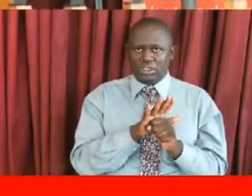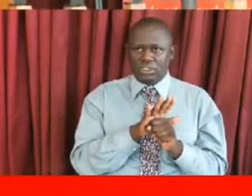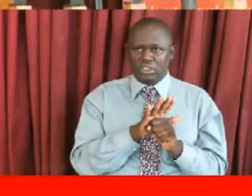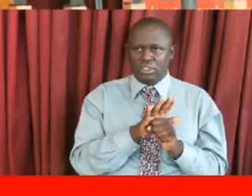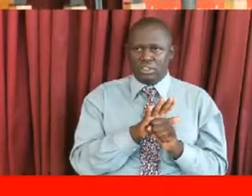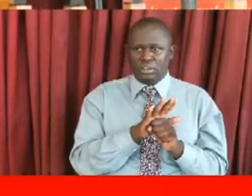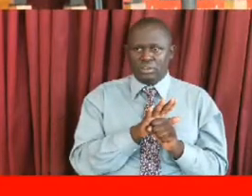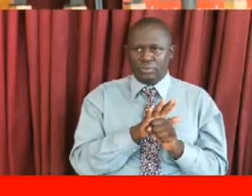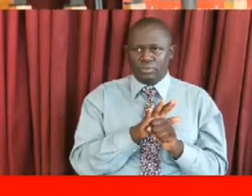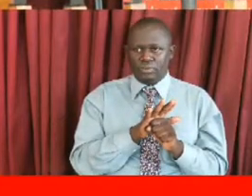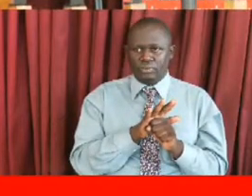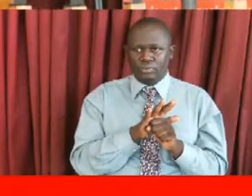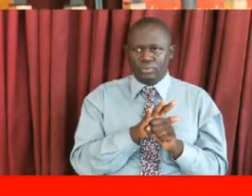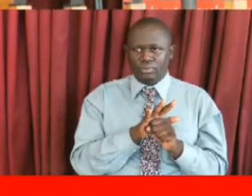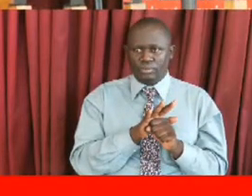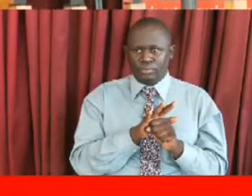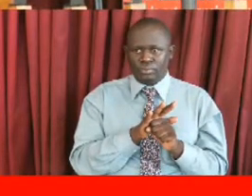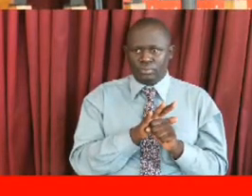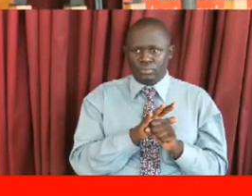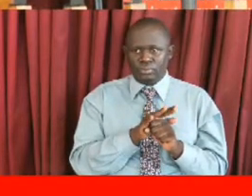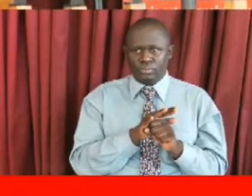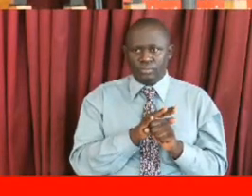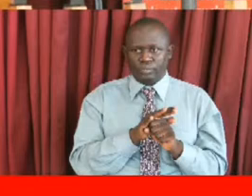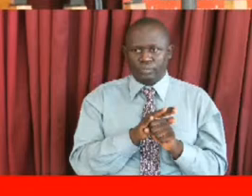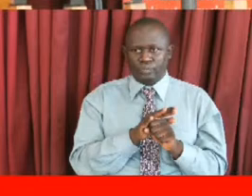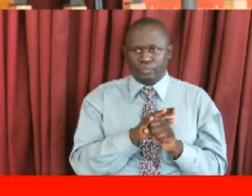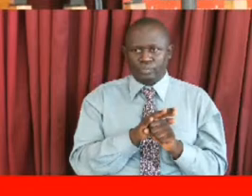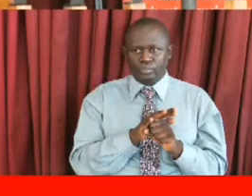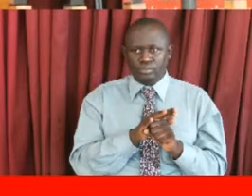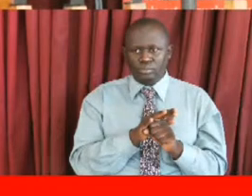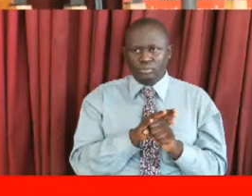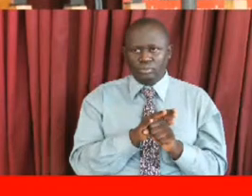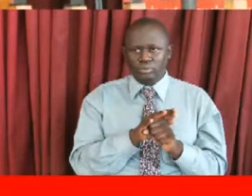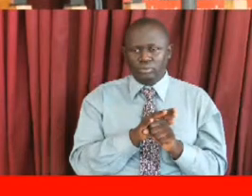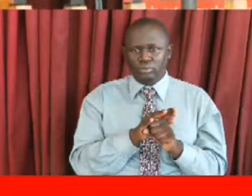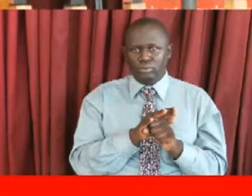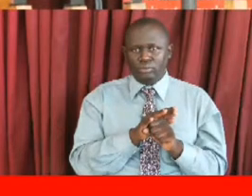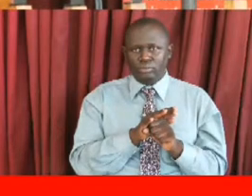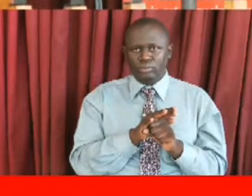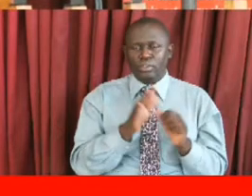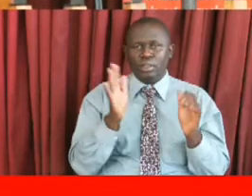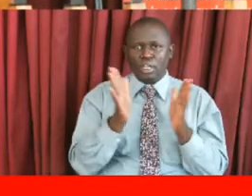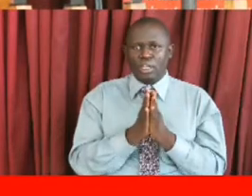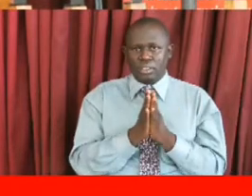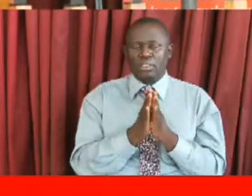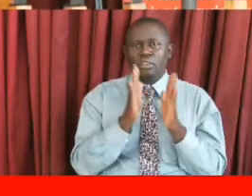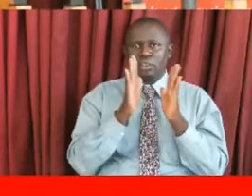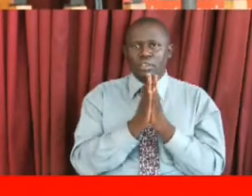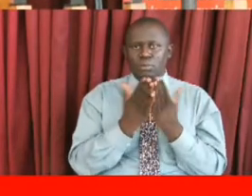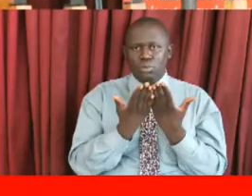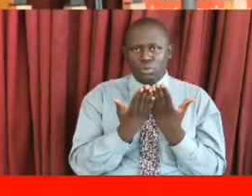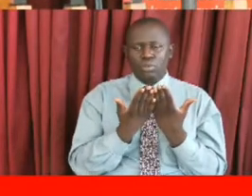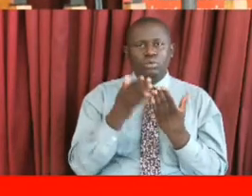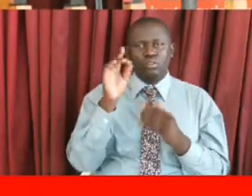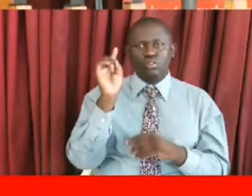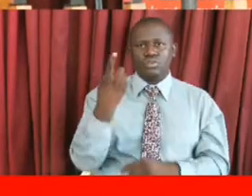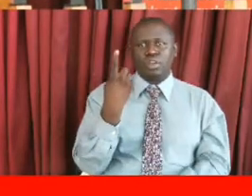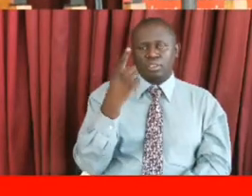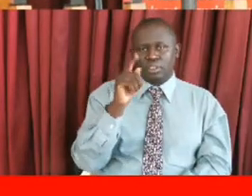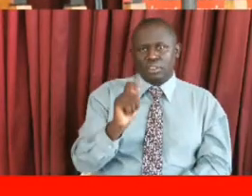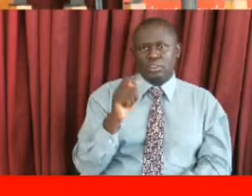promise and it's in in slide three where we've read that the Lord